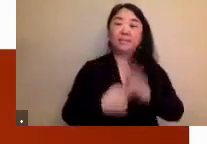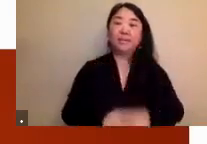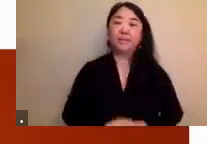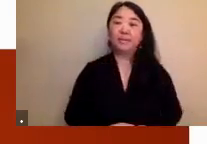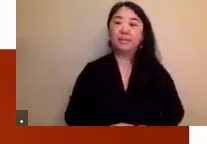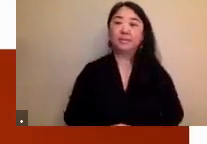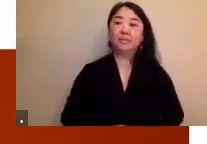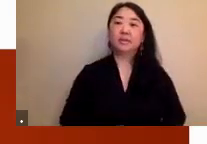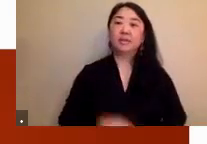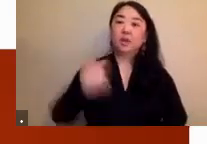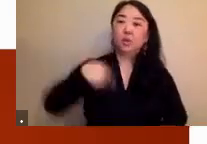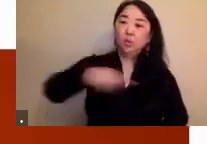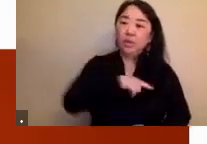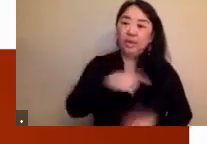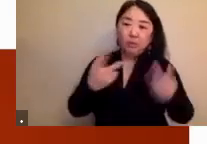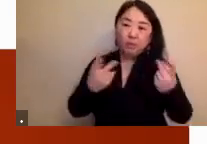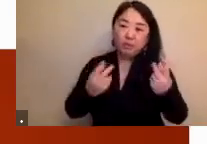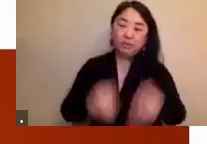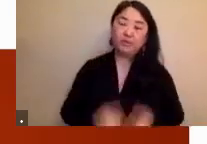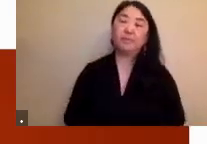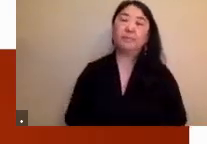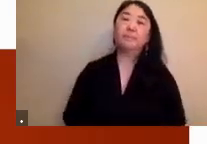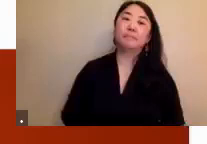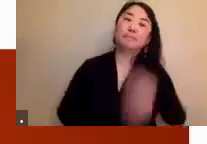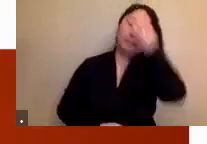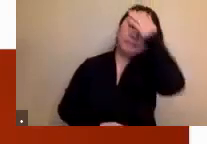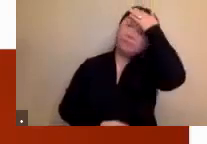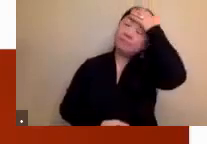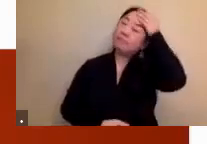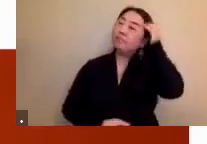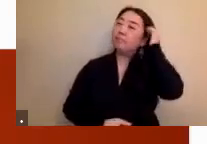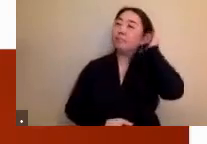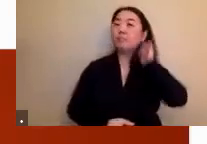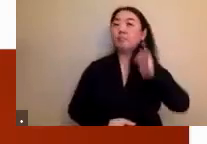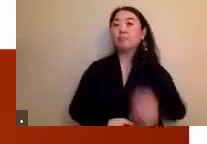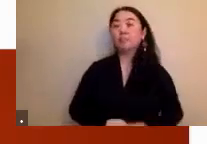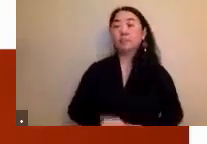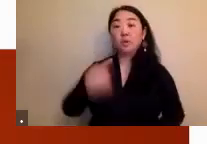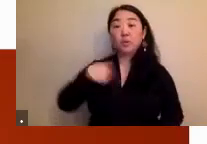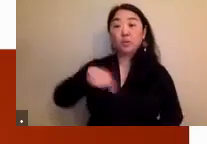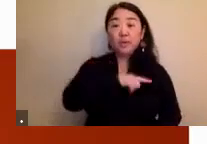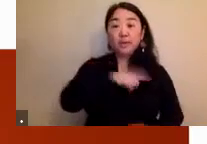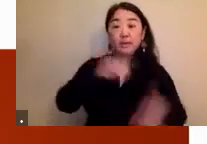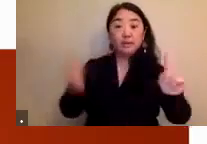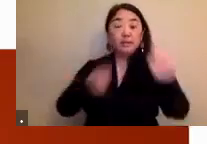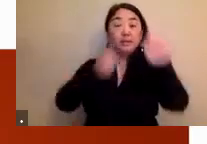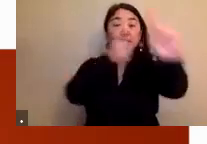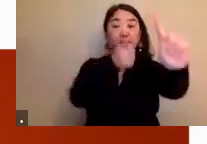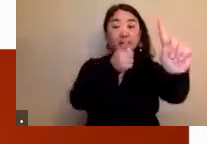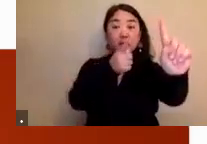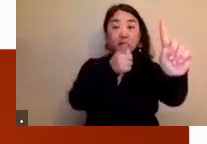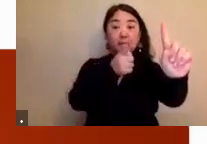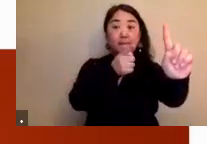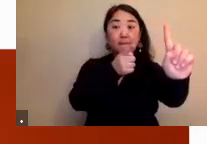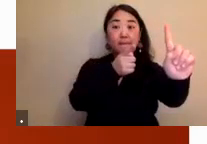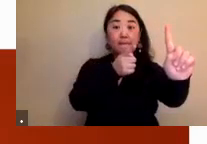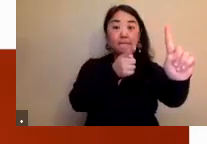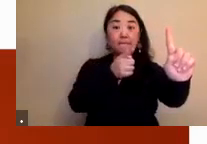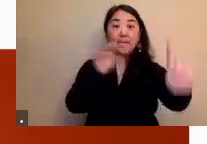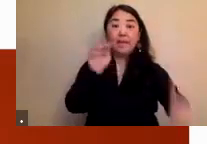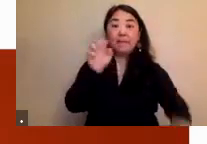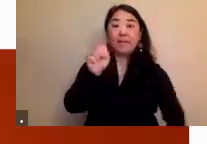what we've done. And we are attempting to achieve an